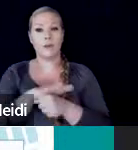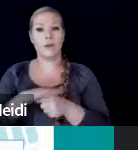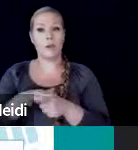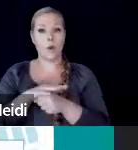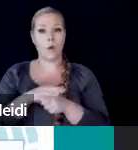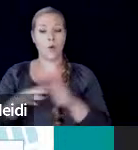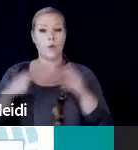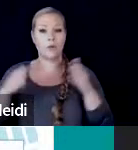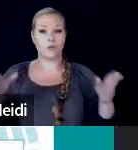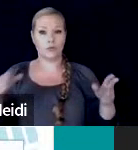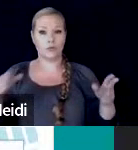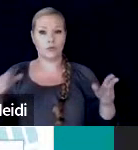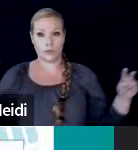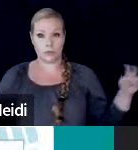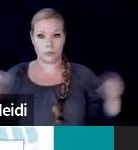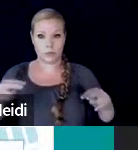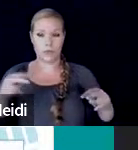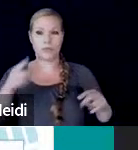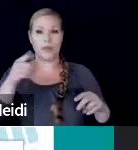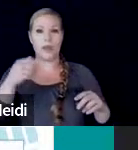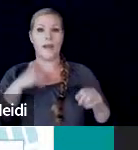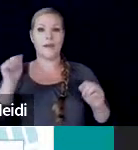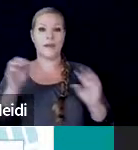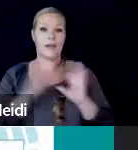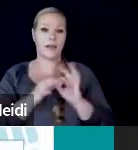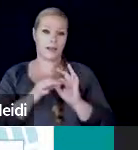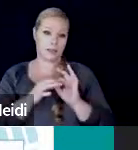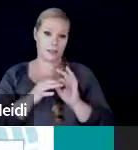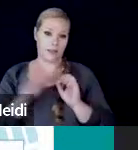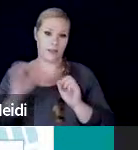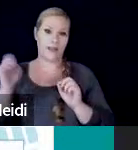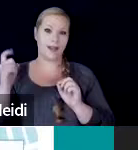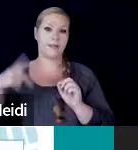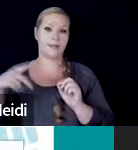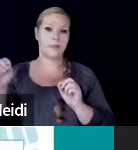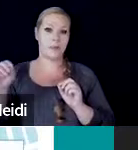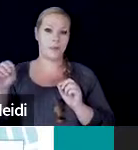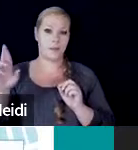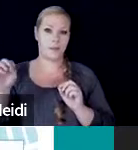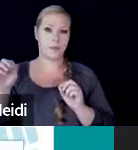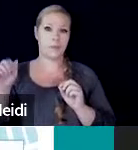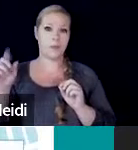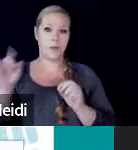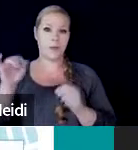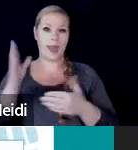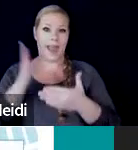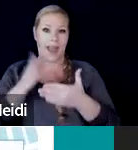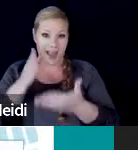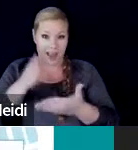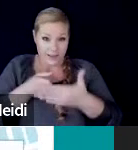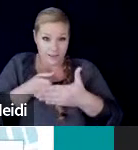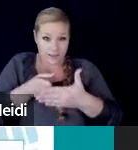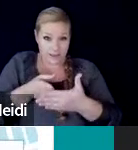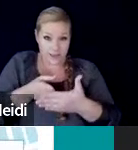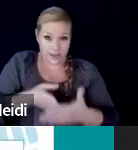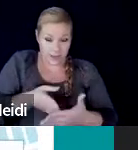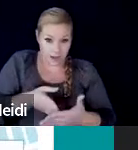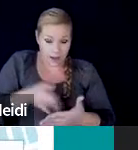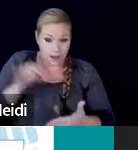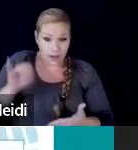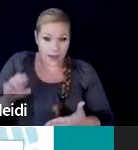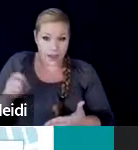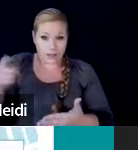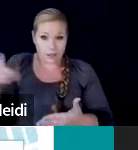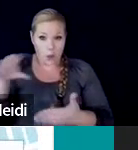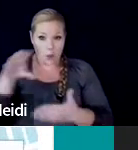connection of the Expo Road that currently ends at the Expo Center. That would be extended underneath I-5